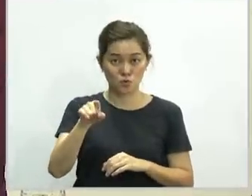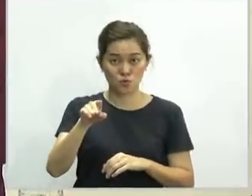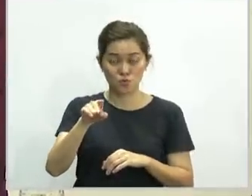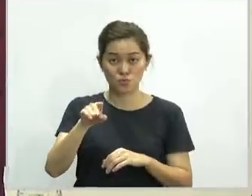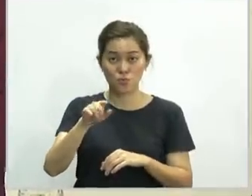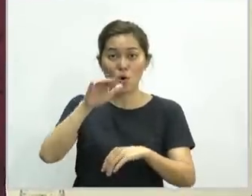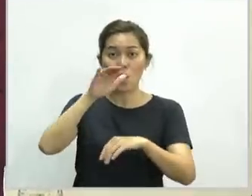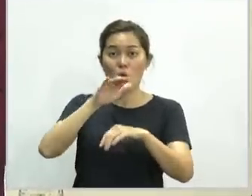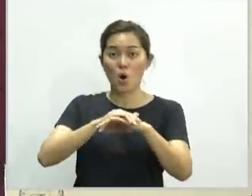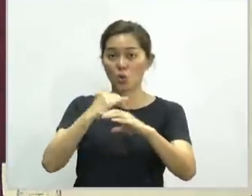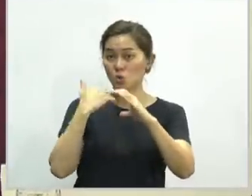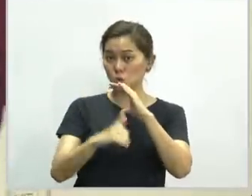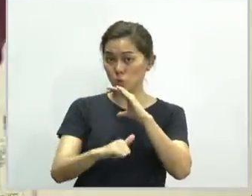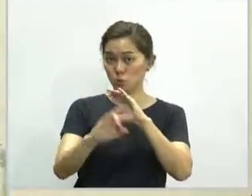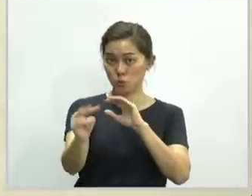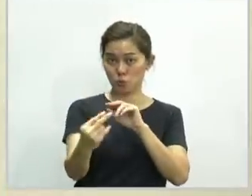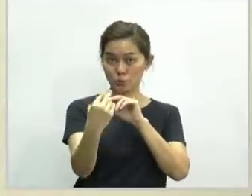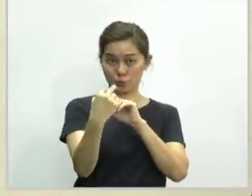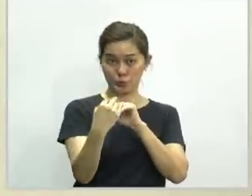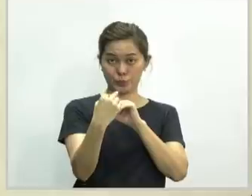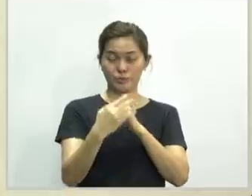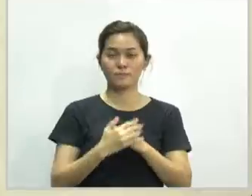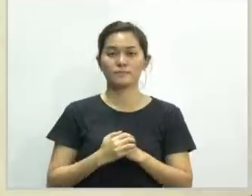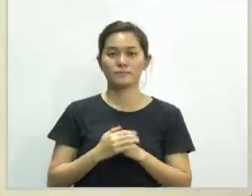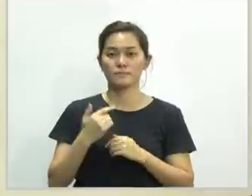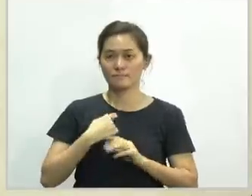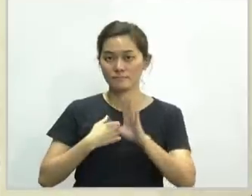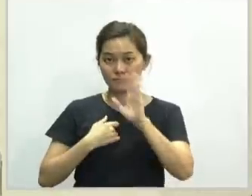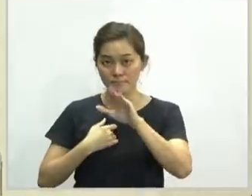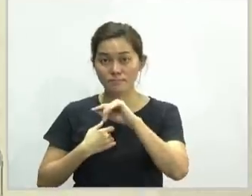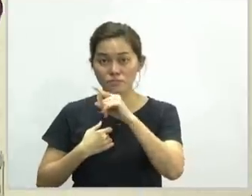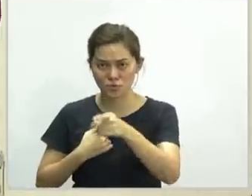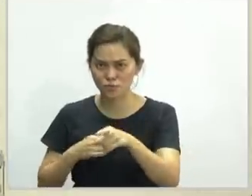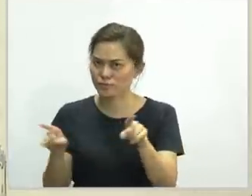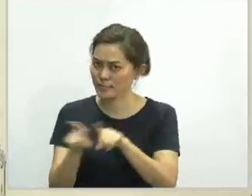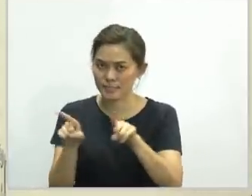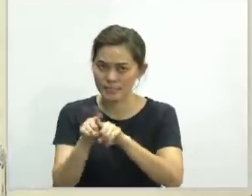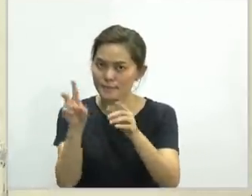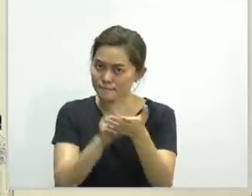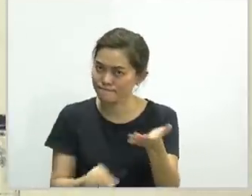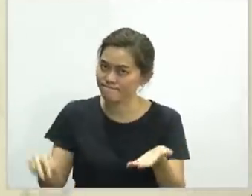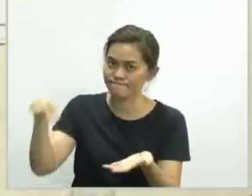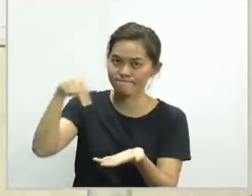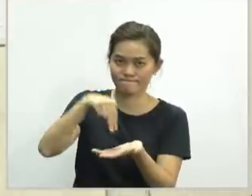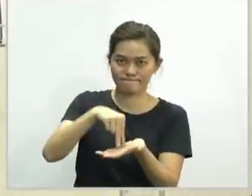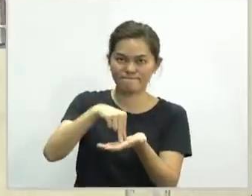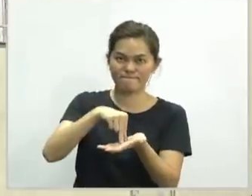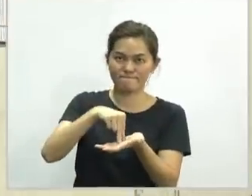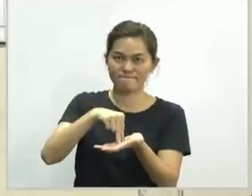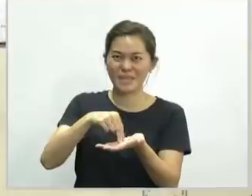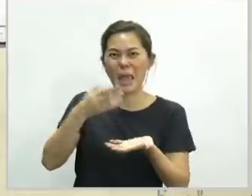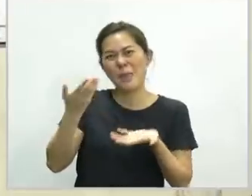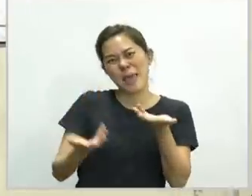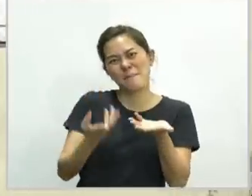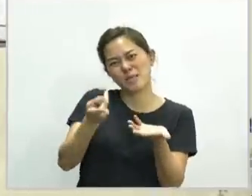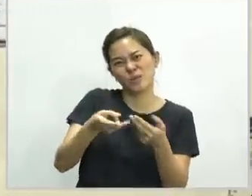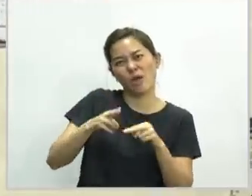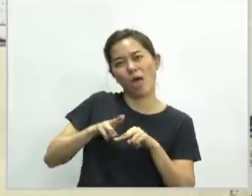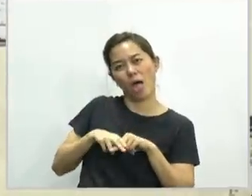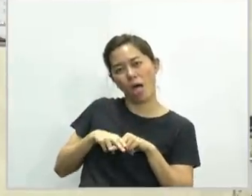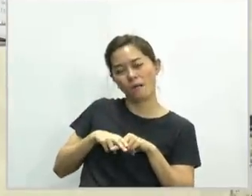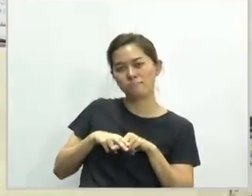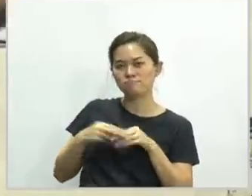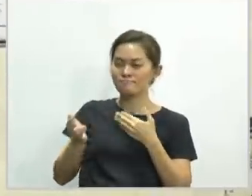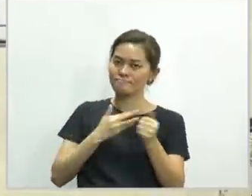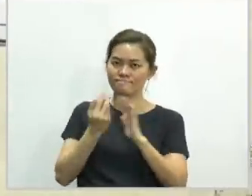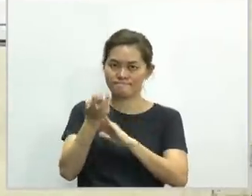live stream, can I ask you to stand up? It might be that you're just sitting. Just